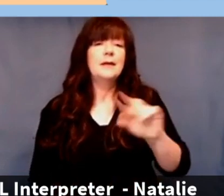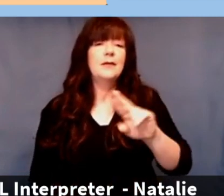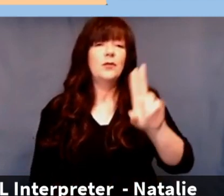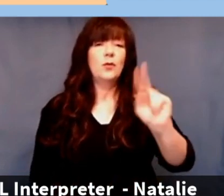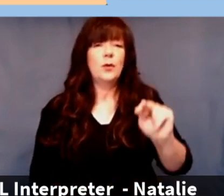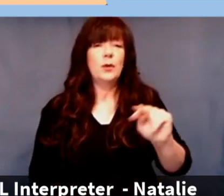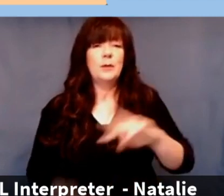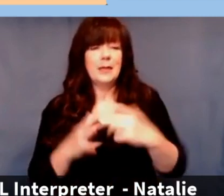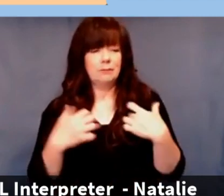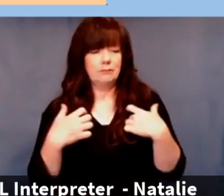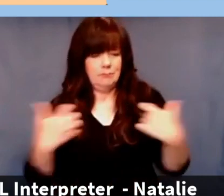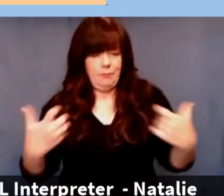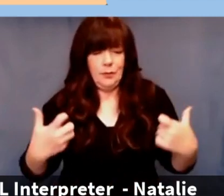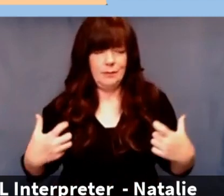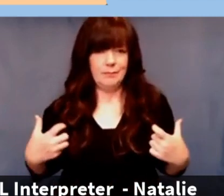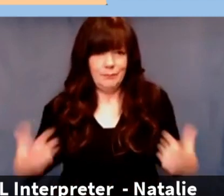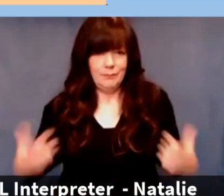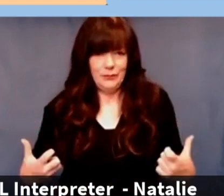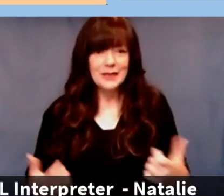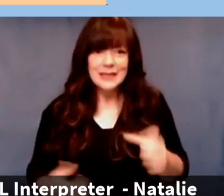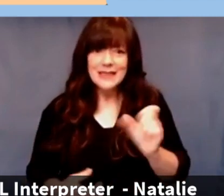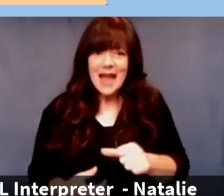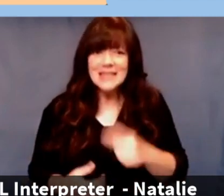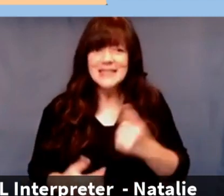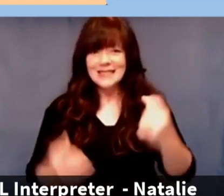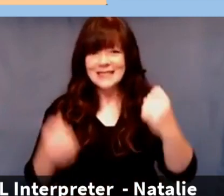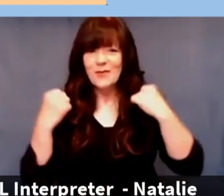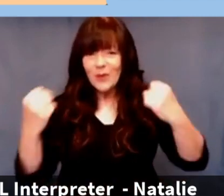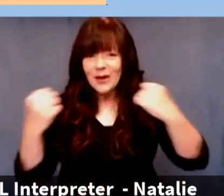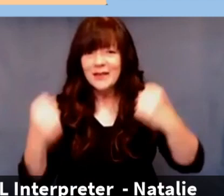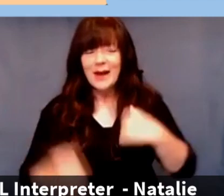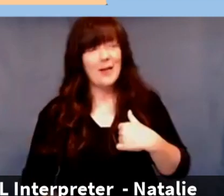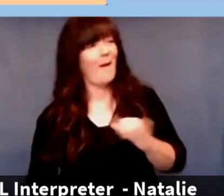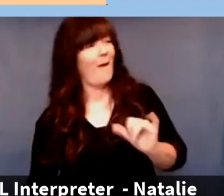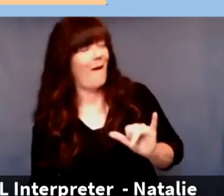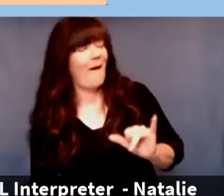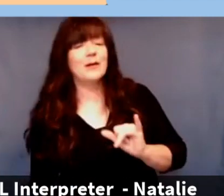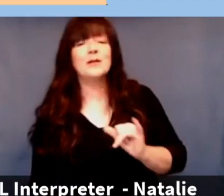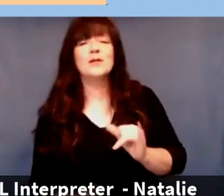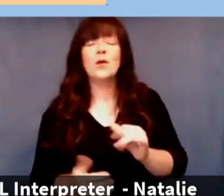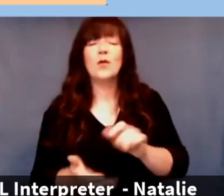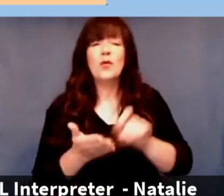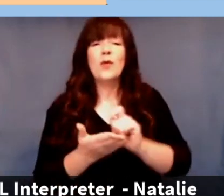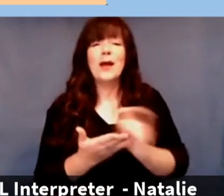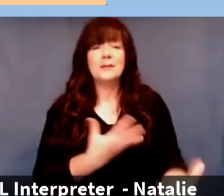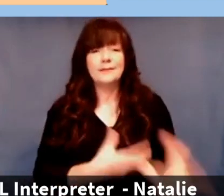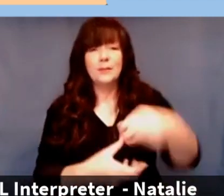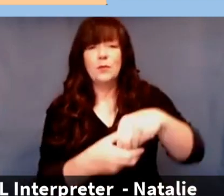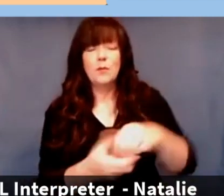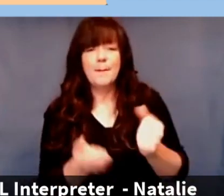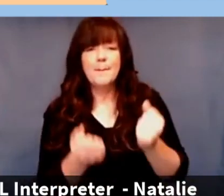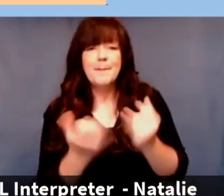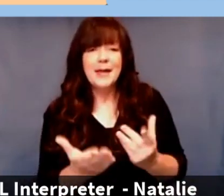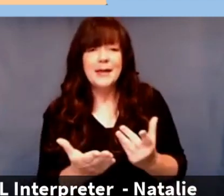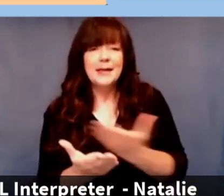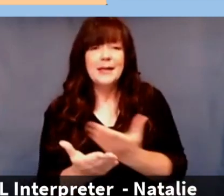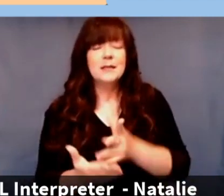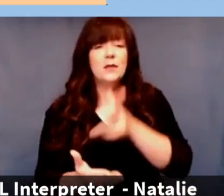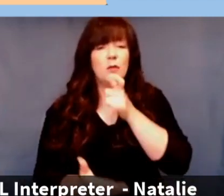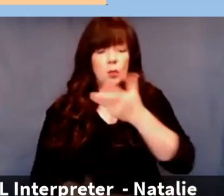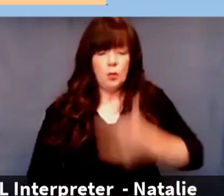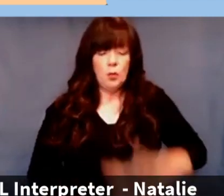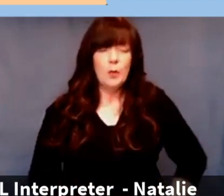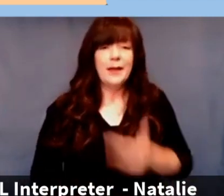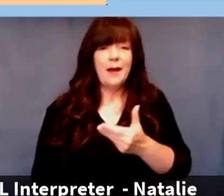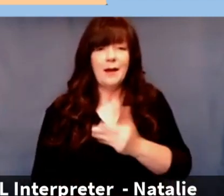you know, it's like, oh my God. And he is like, he's like working out. And like, so they definitely incorporate a lot of like who we are as people, which is